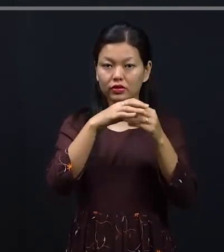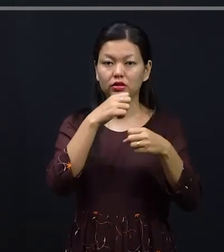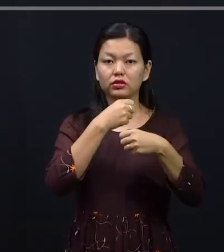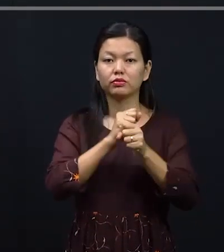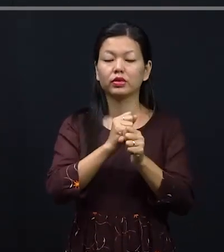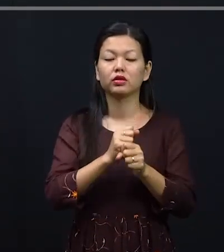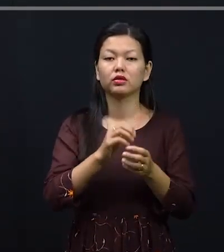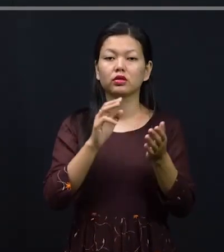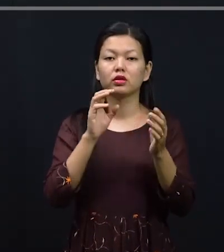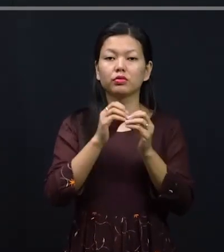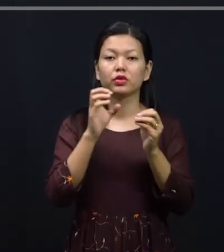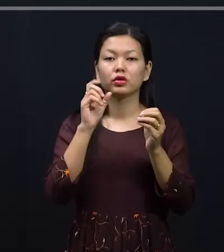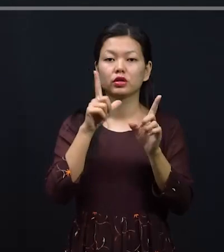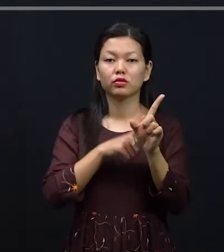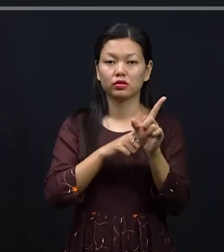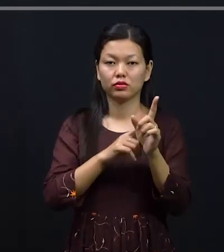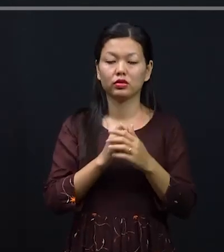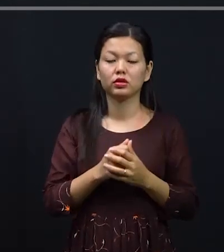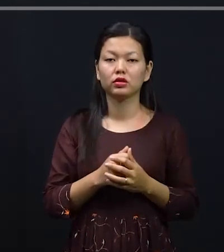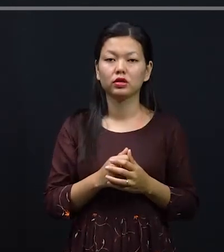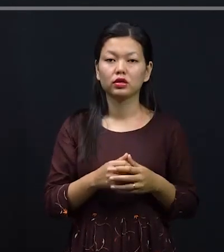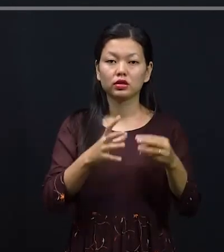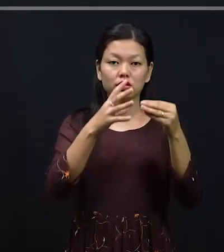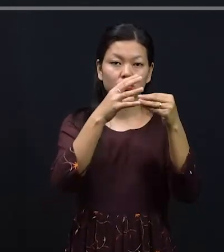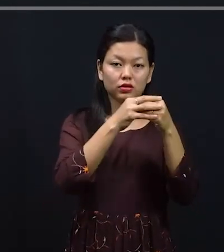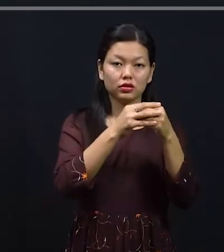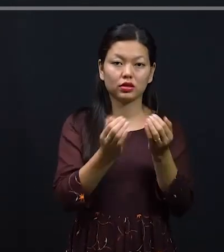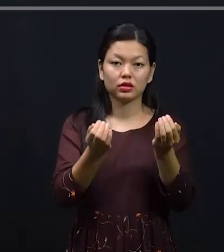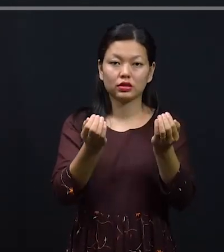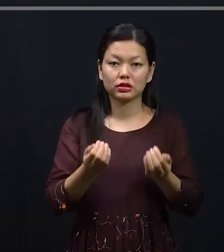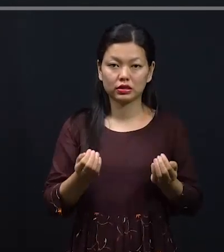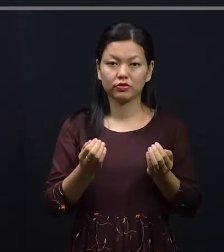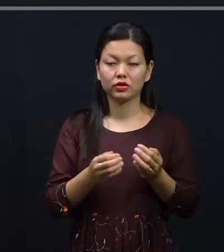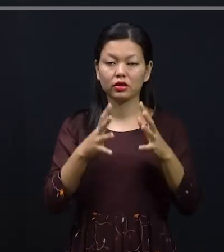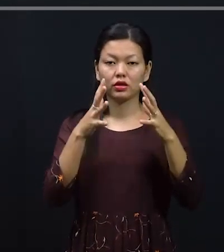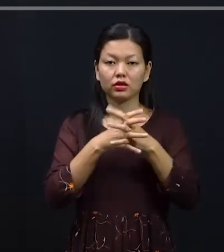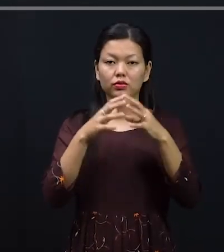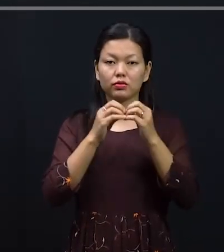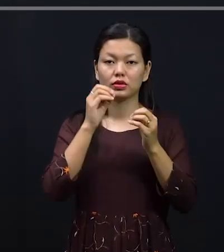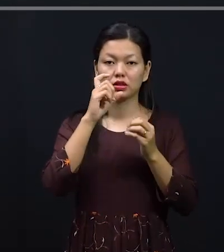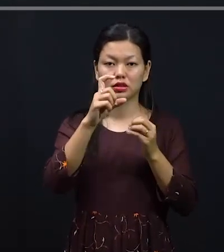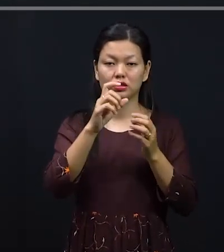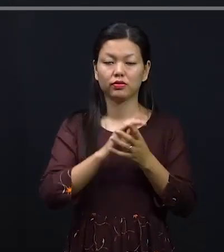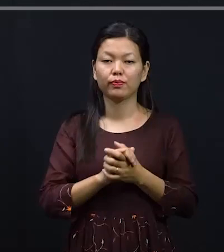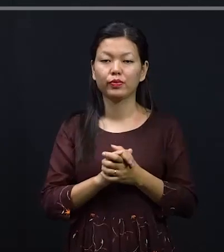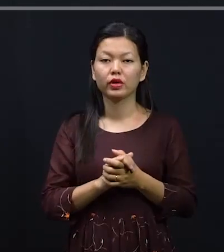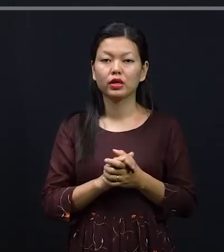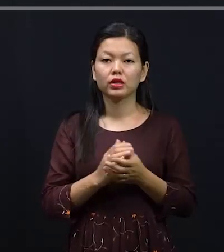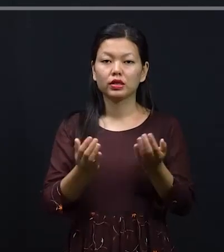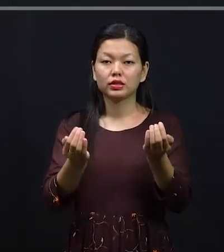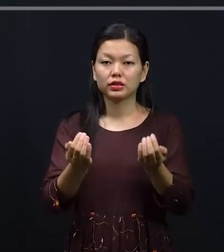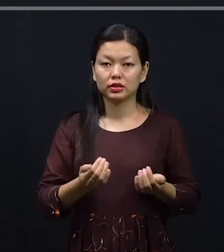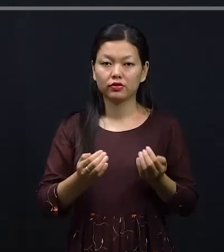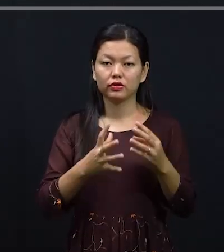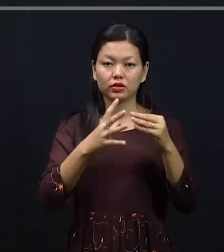And that gives its protection against the WBC. The mucus coat which surrounds the S